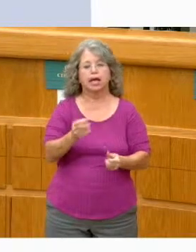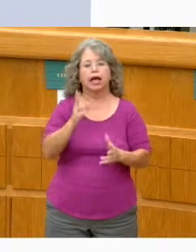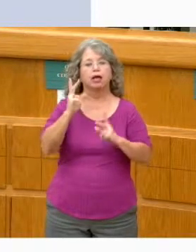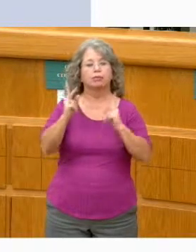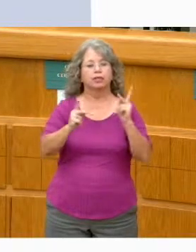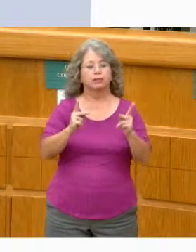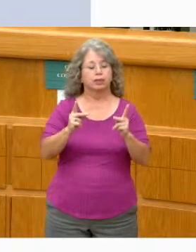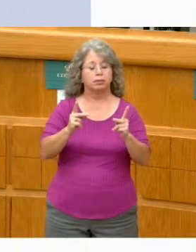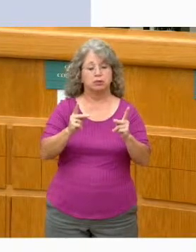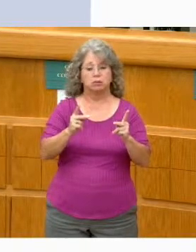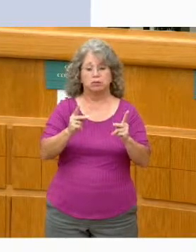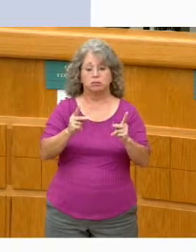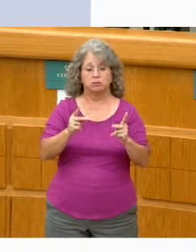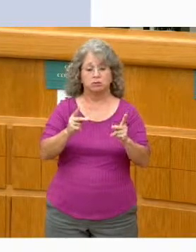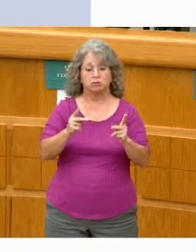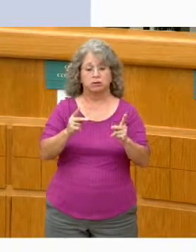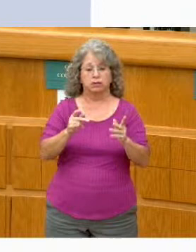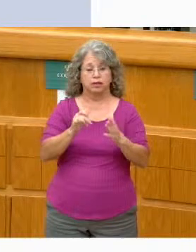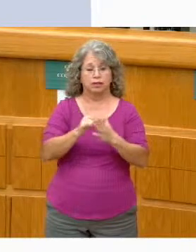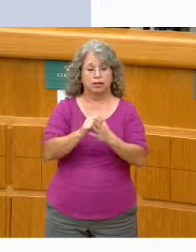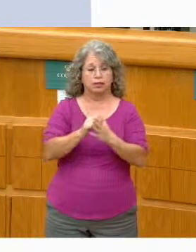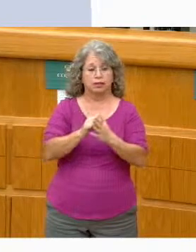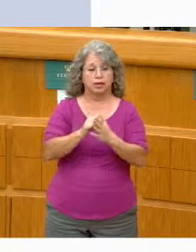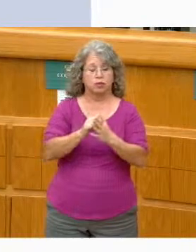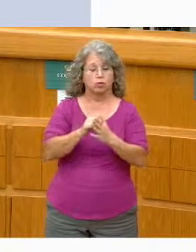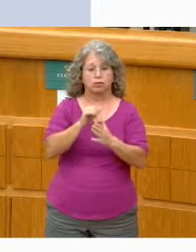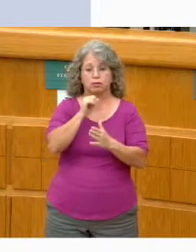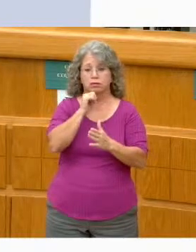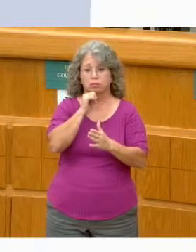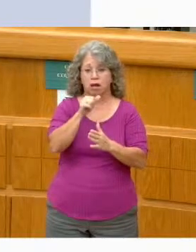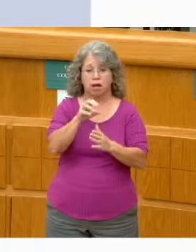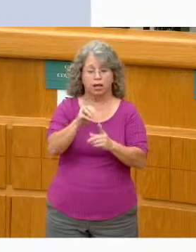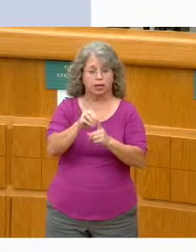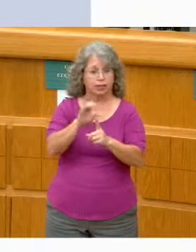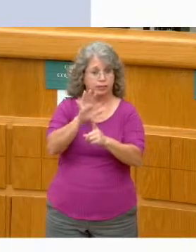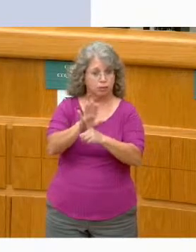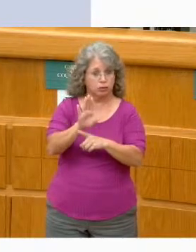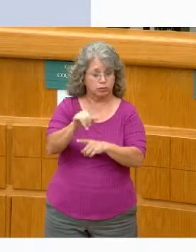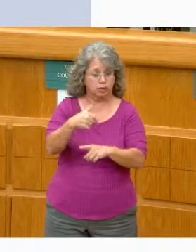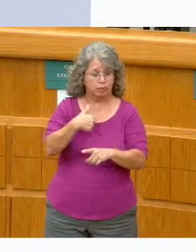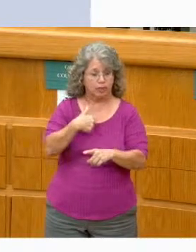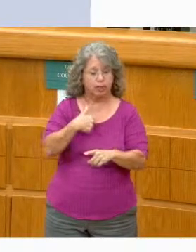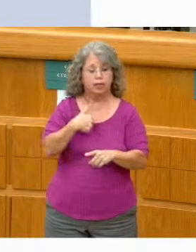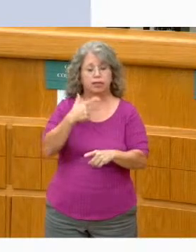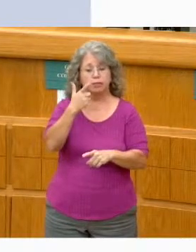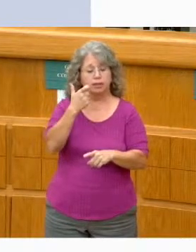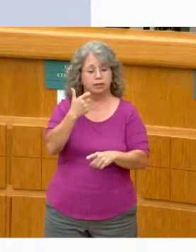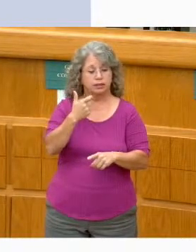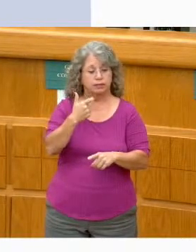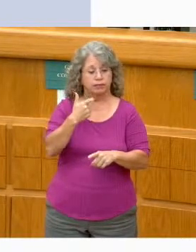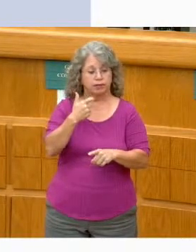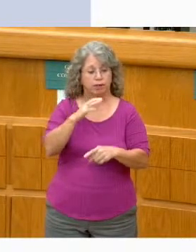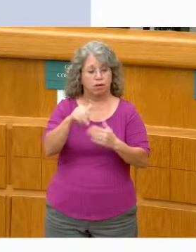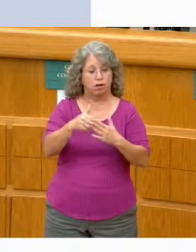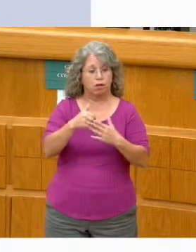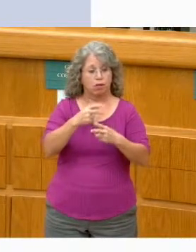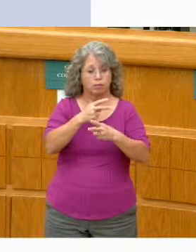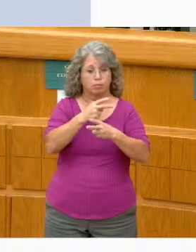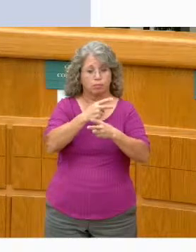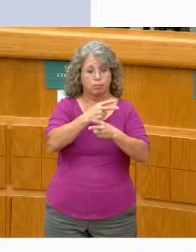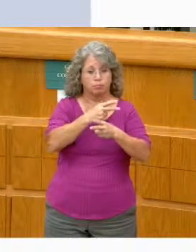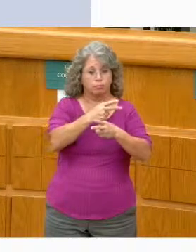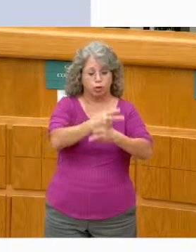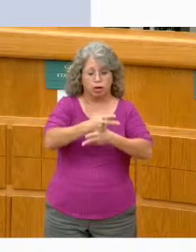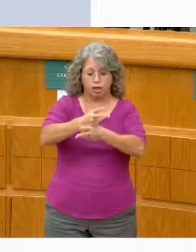to see how many people were not exposed to COVID by me because the precautions being taken, not only by myself, but